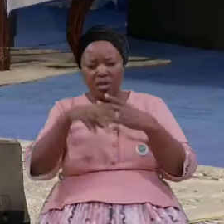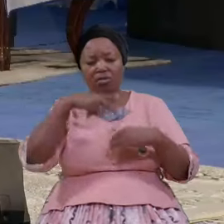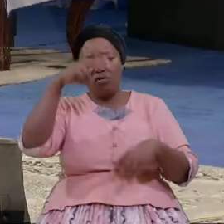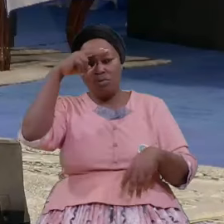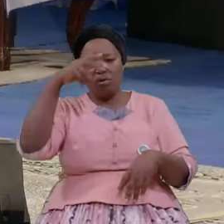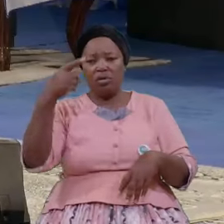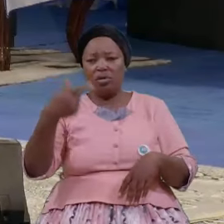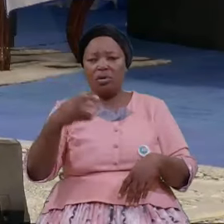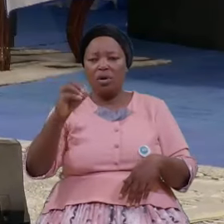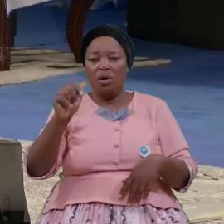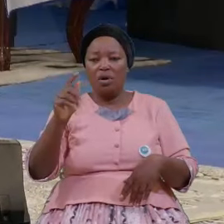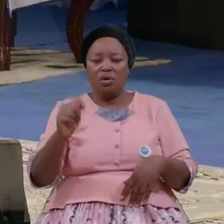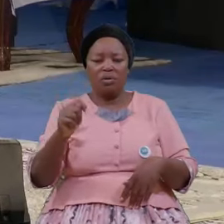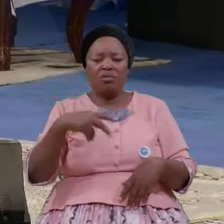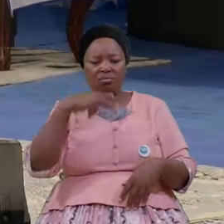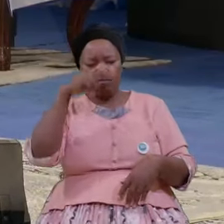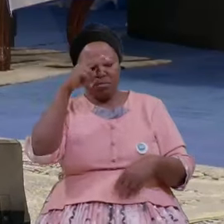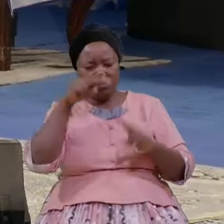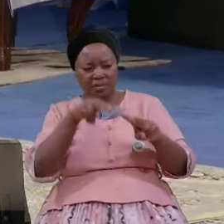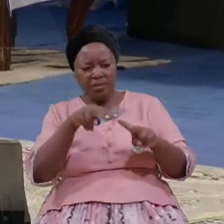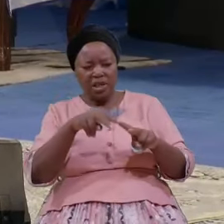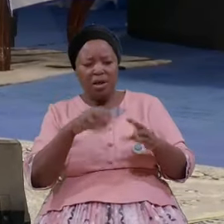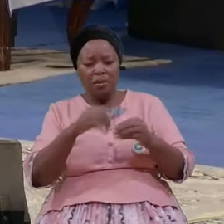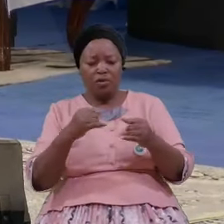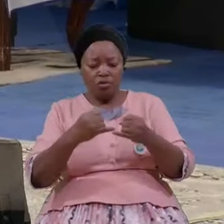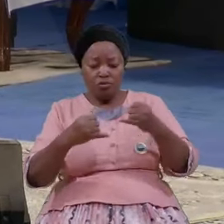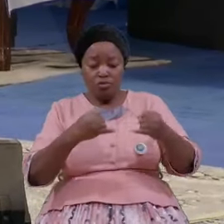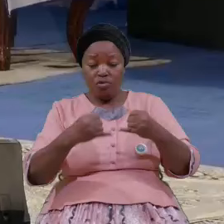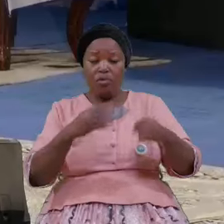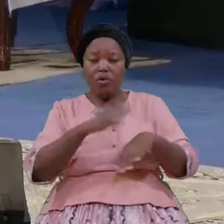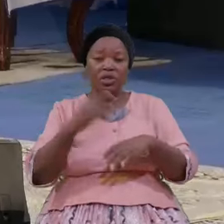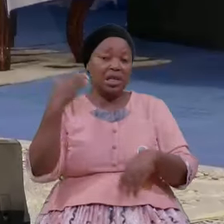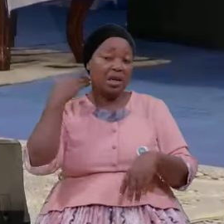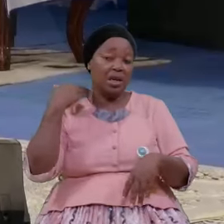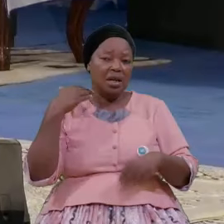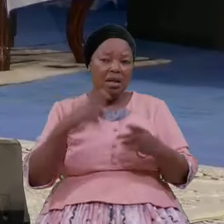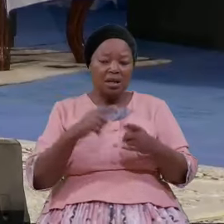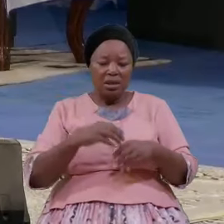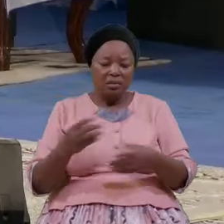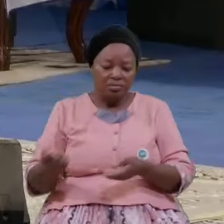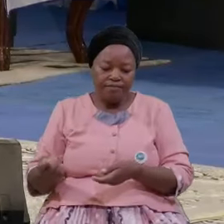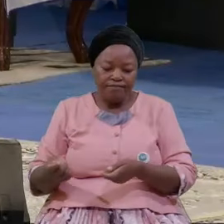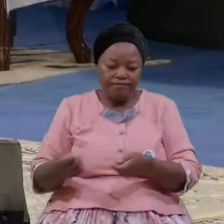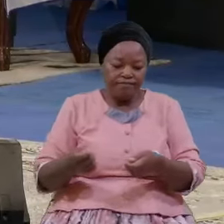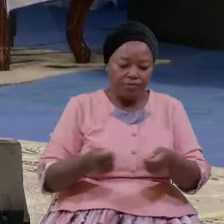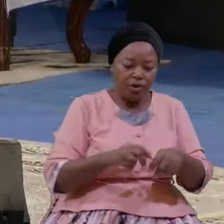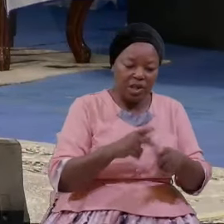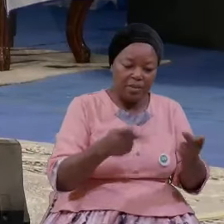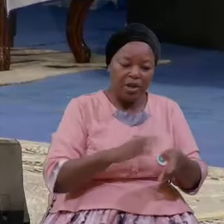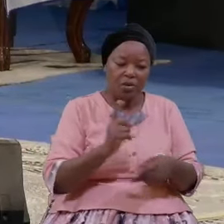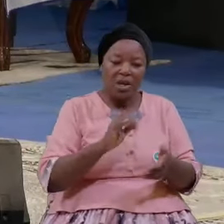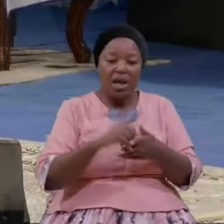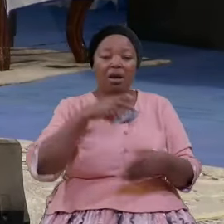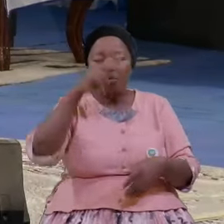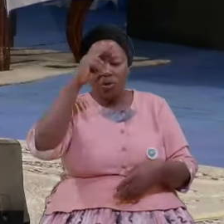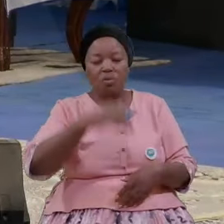to draw that goat to where the goat will drink water and find grass,